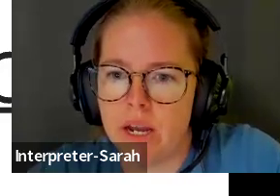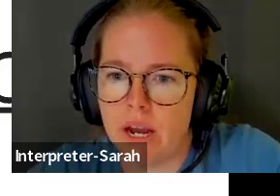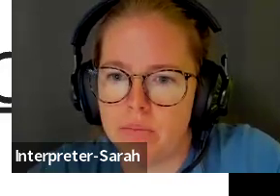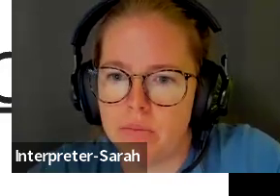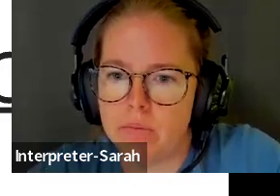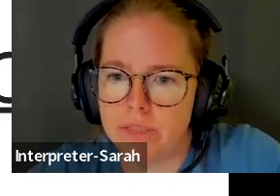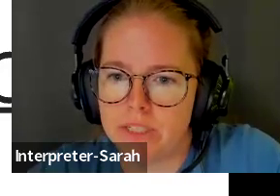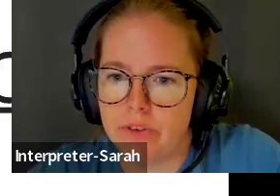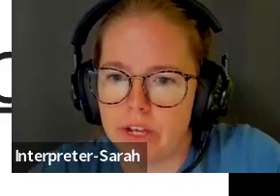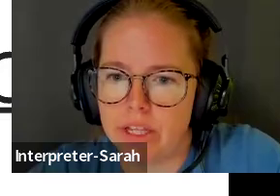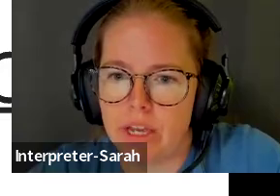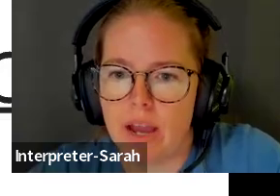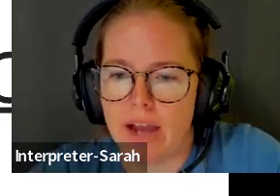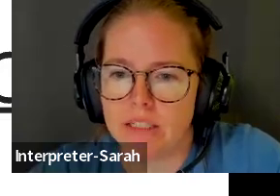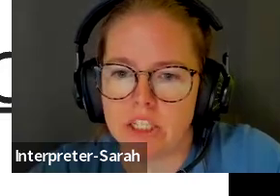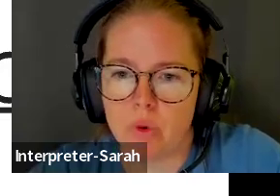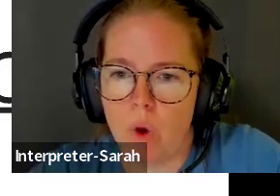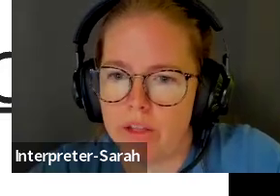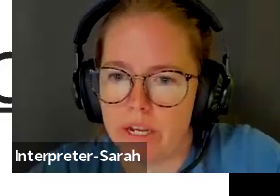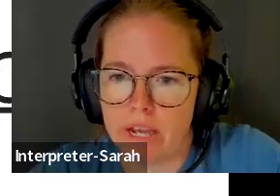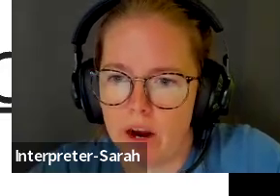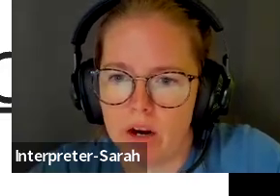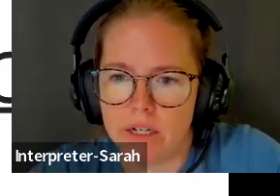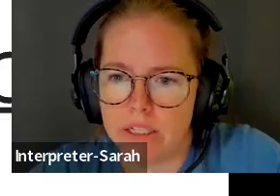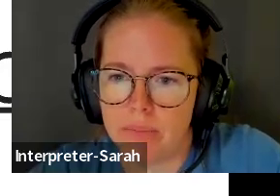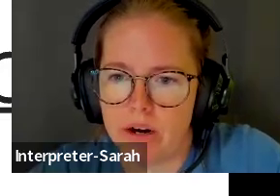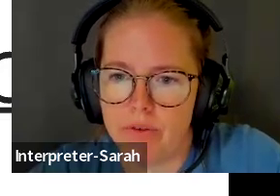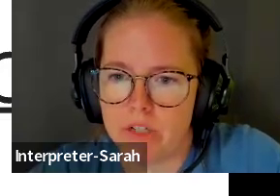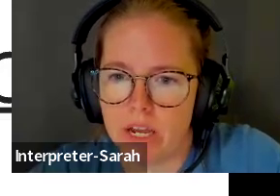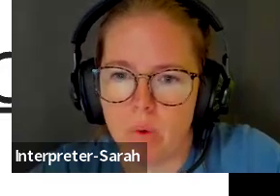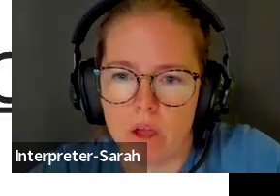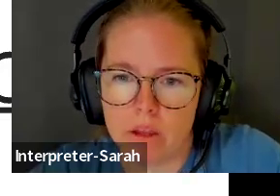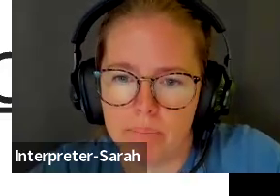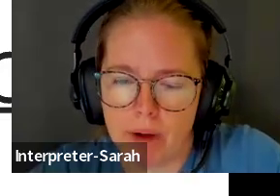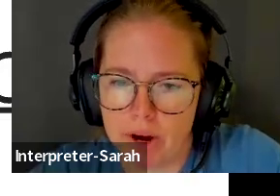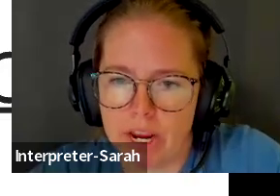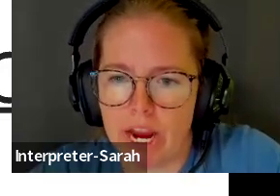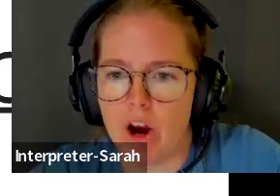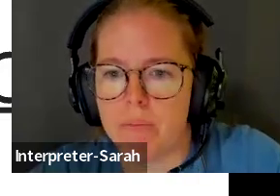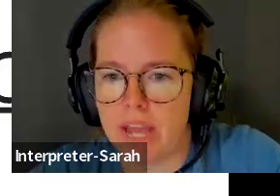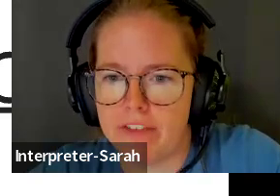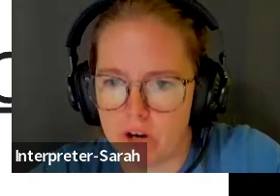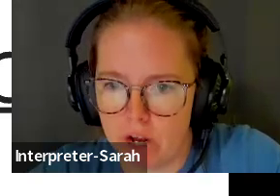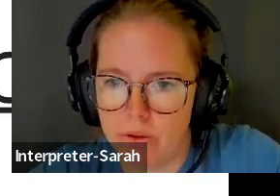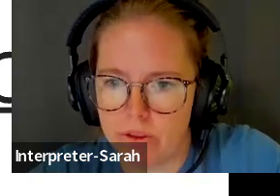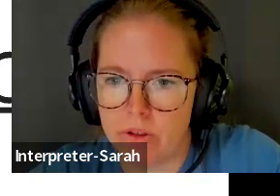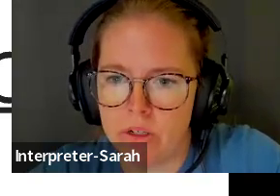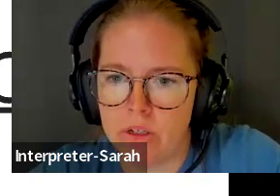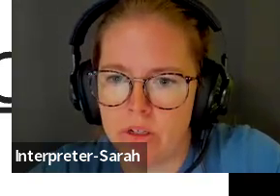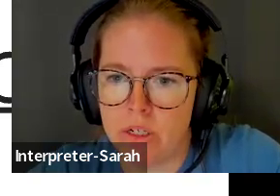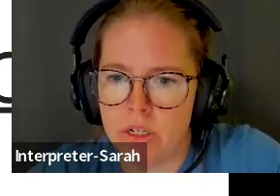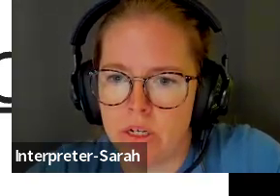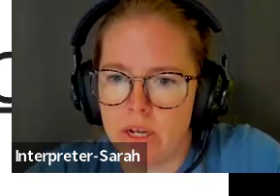community, specifically access to quality care. It doesn't matter if we're talking primary care or behavior